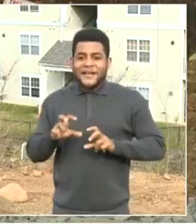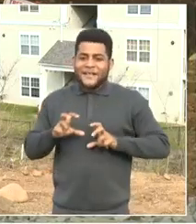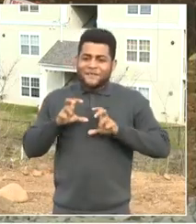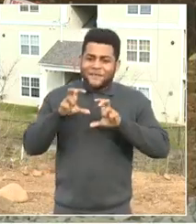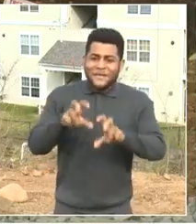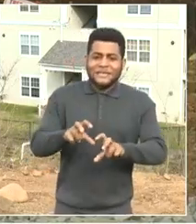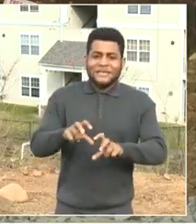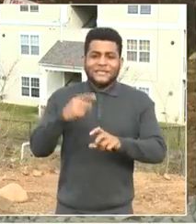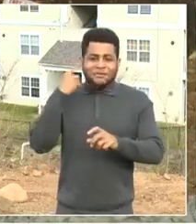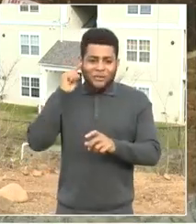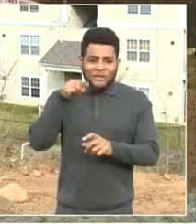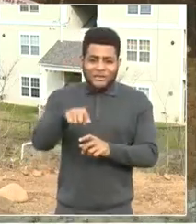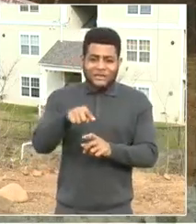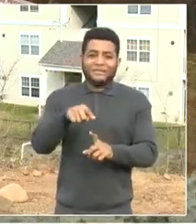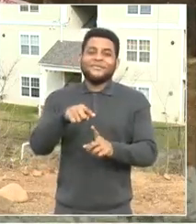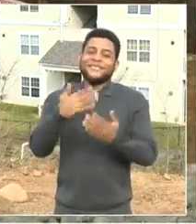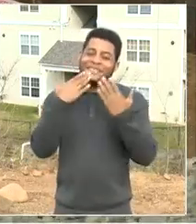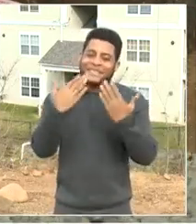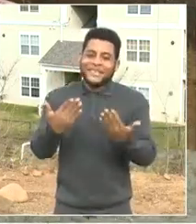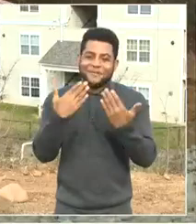much.